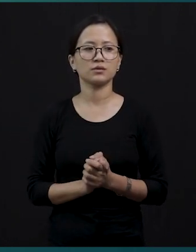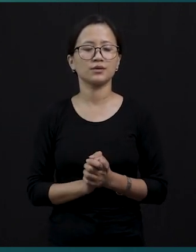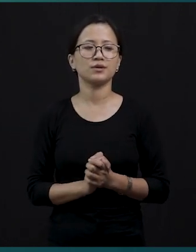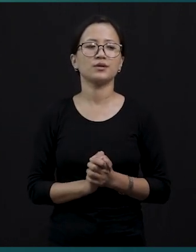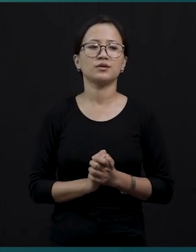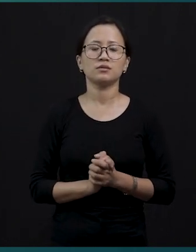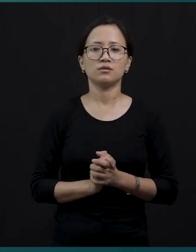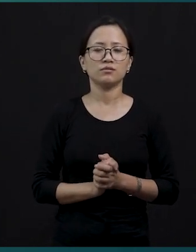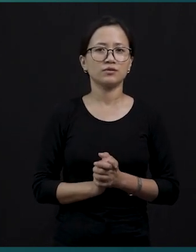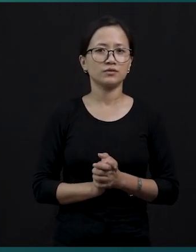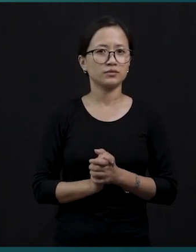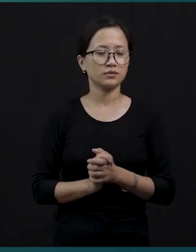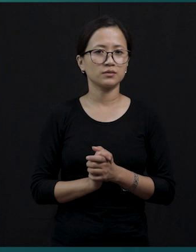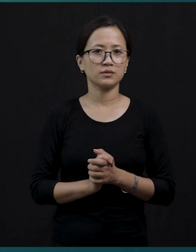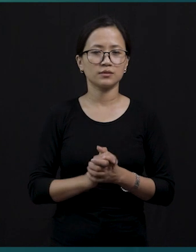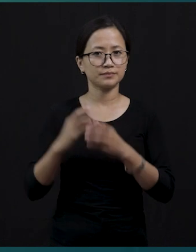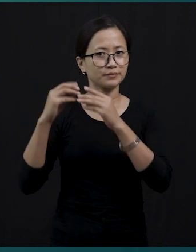another number, that is